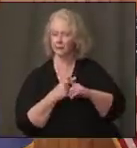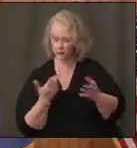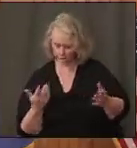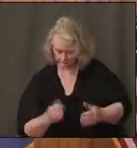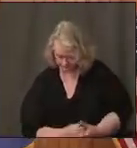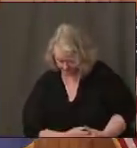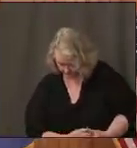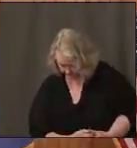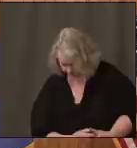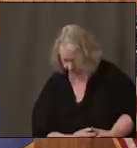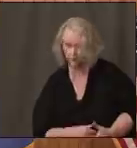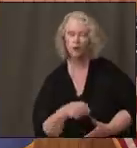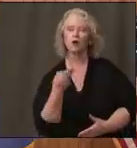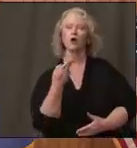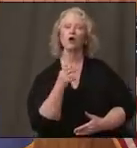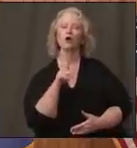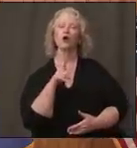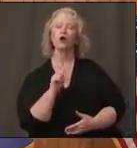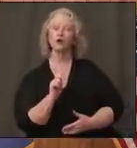Hearst, Connecticut Media.